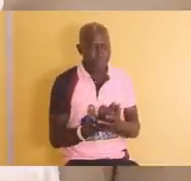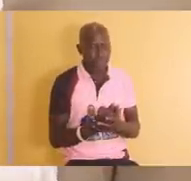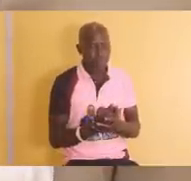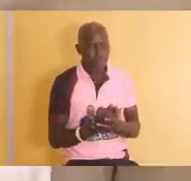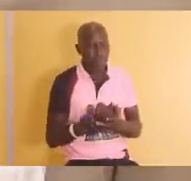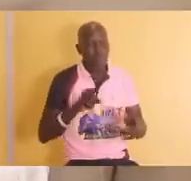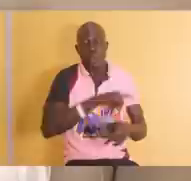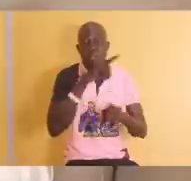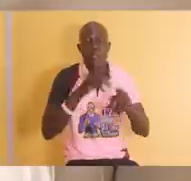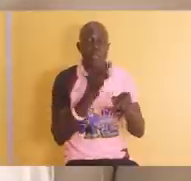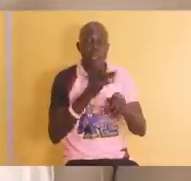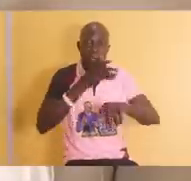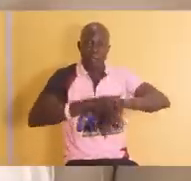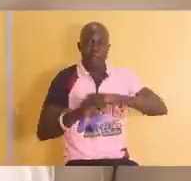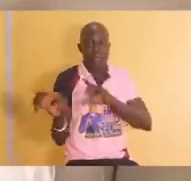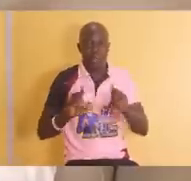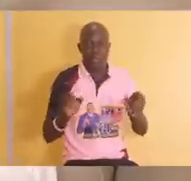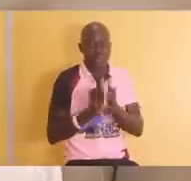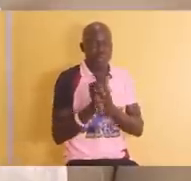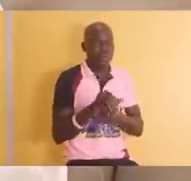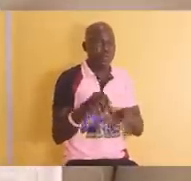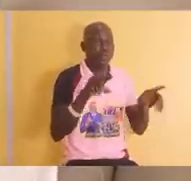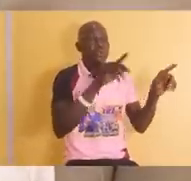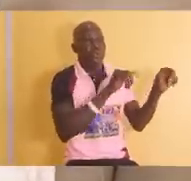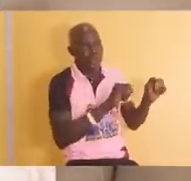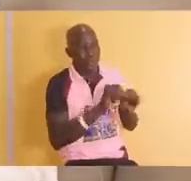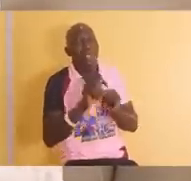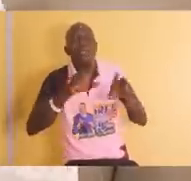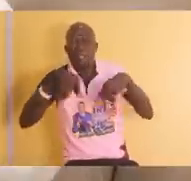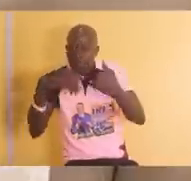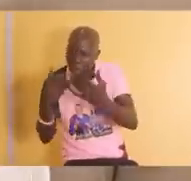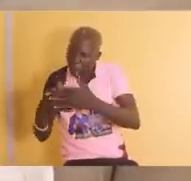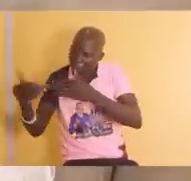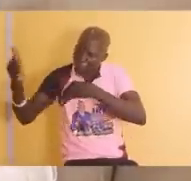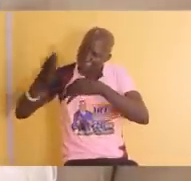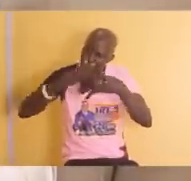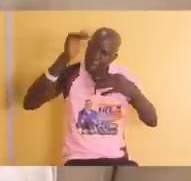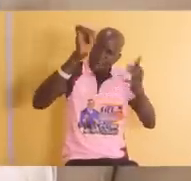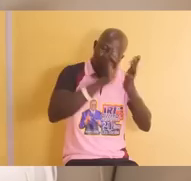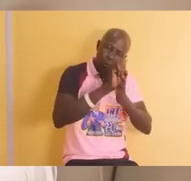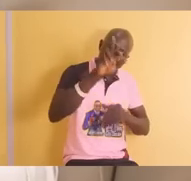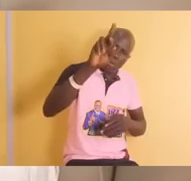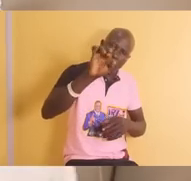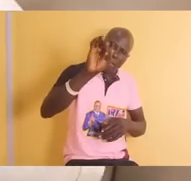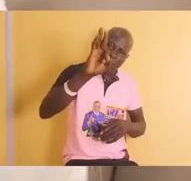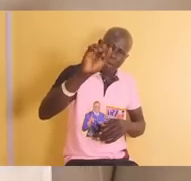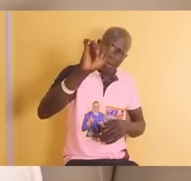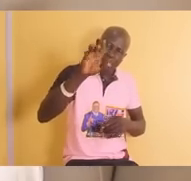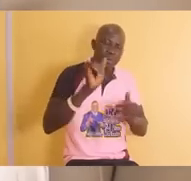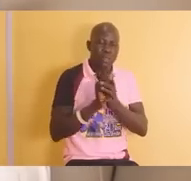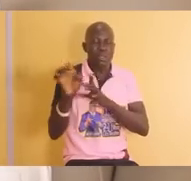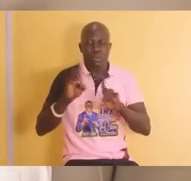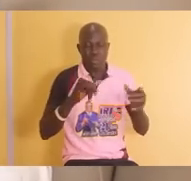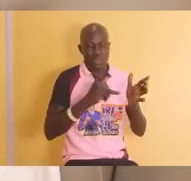tí a lọ sí ojú yẹn. After they go for the test. Wọ́n á tún padà lọ láti ṣe review fún wọn. They will go back for the review test. Wọ́n lè ti